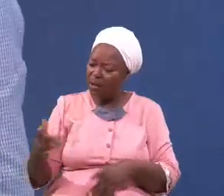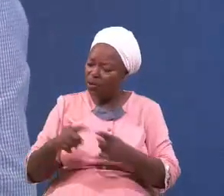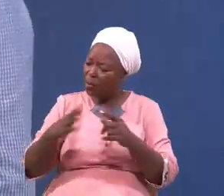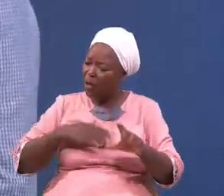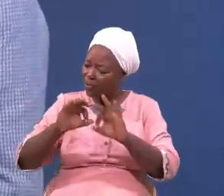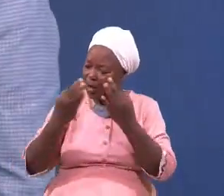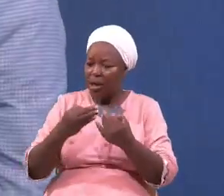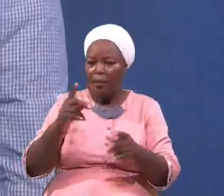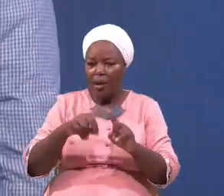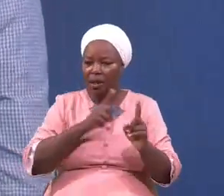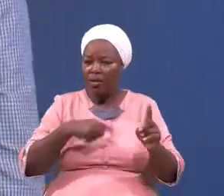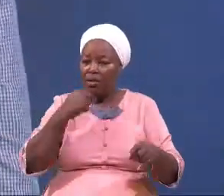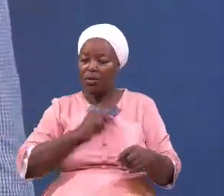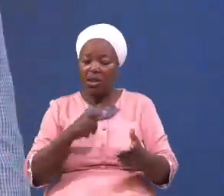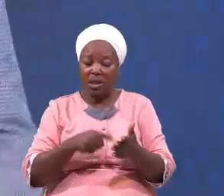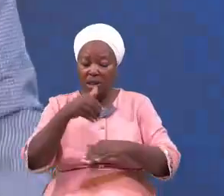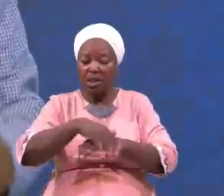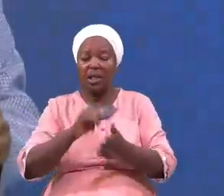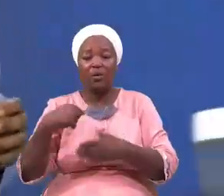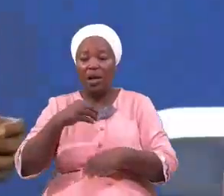that away.